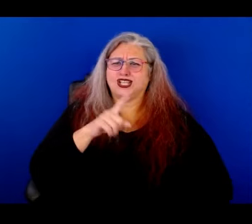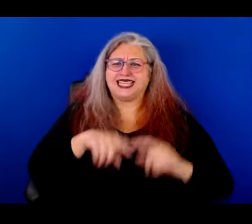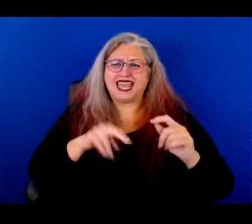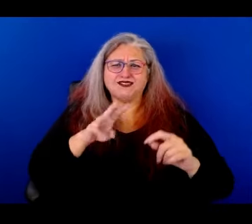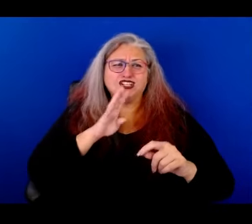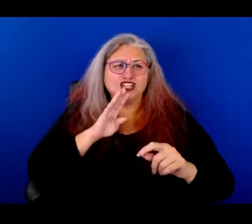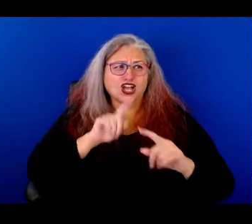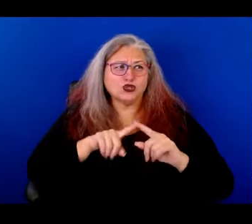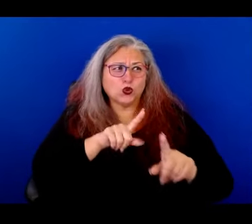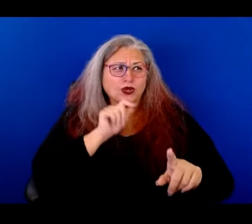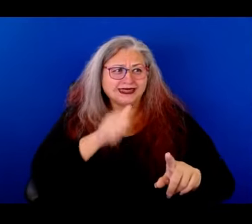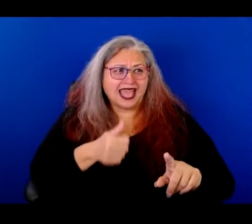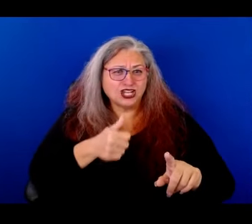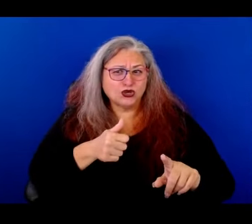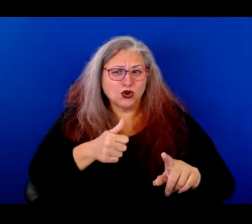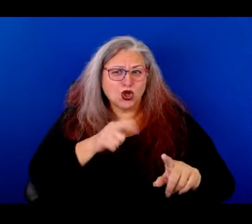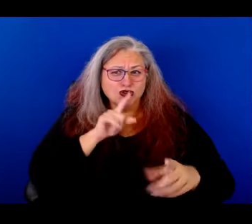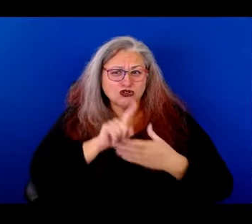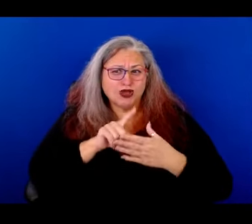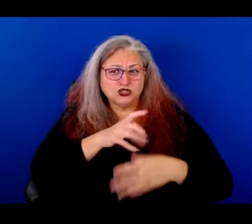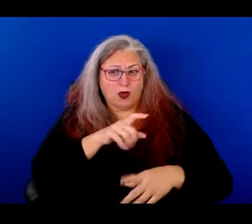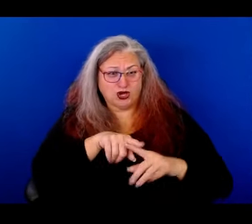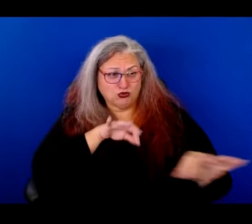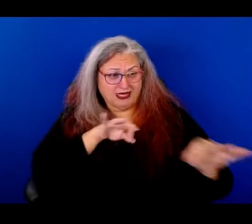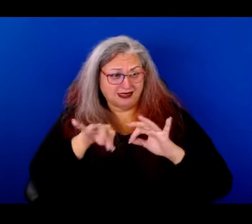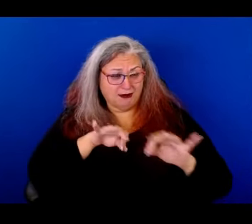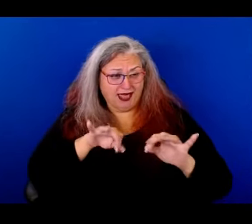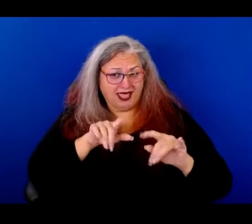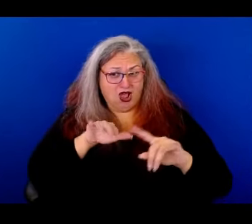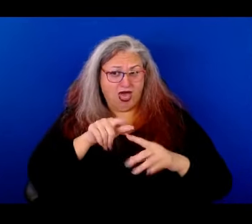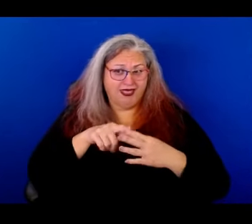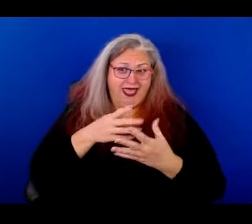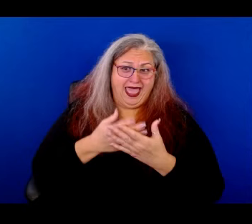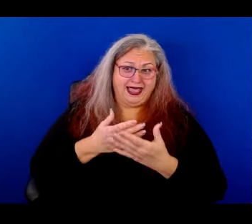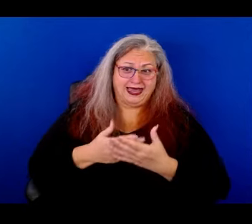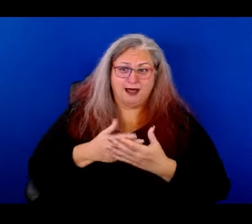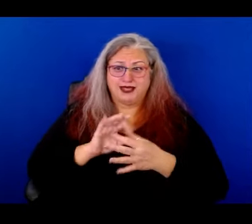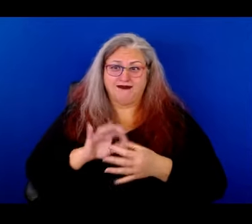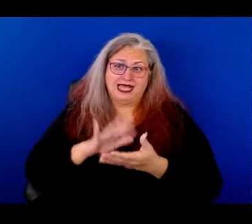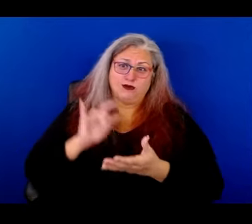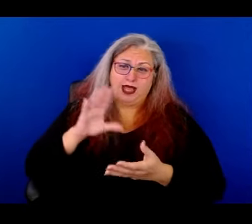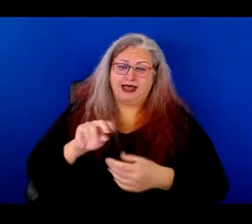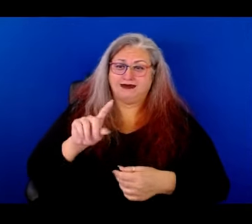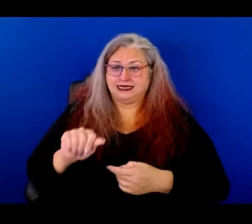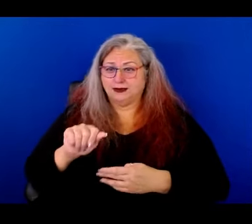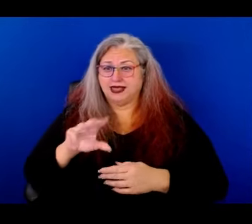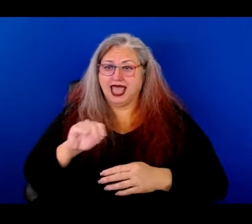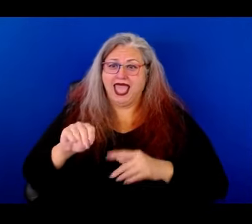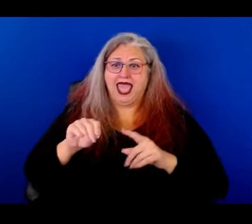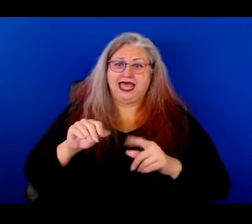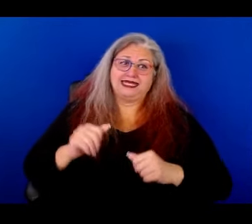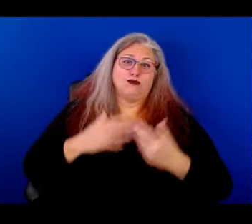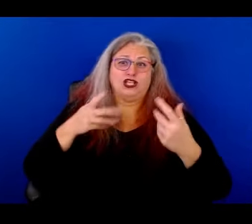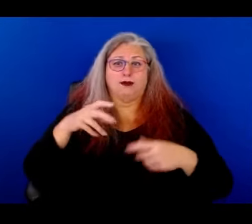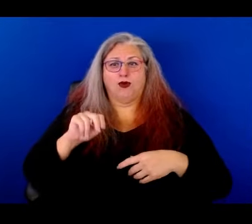even talk to her 10-year-old crush. You want her to explain the economics of exploitation of disability and